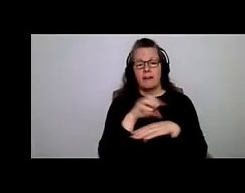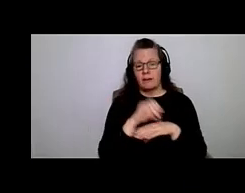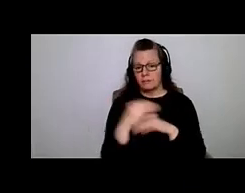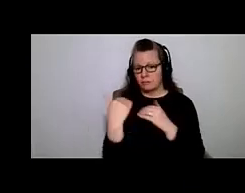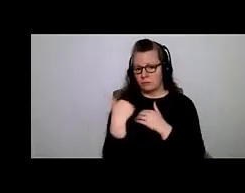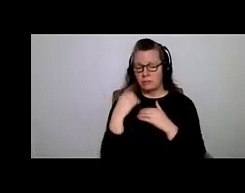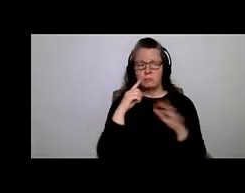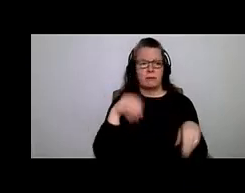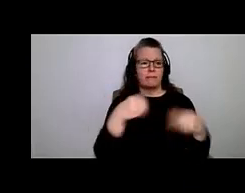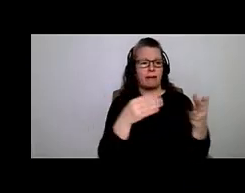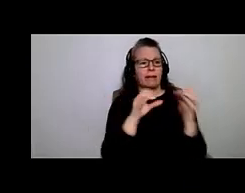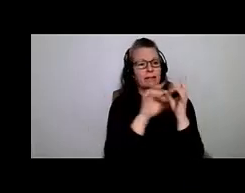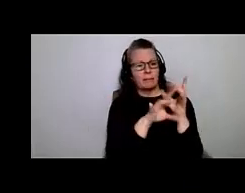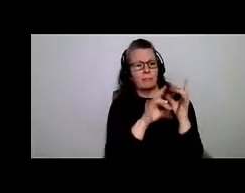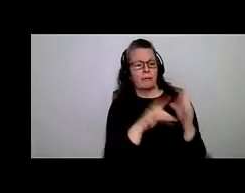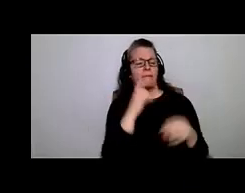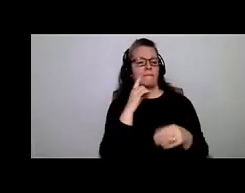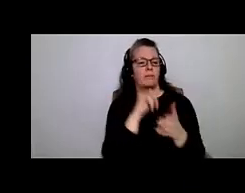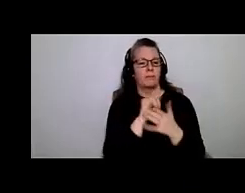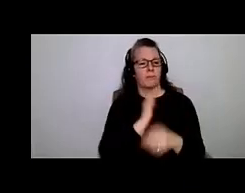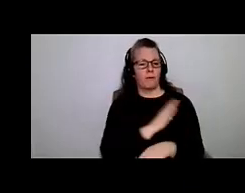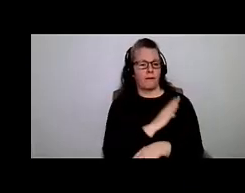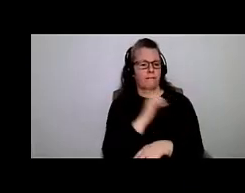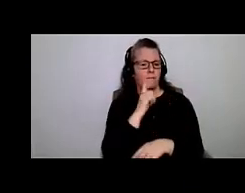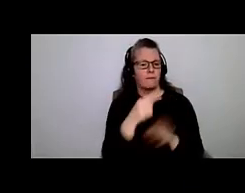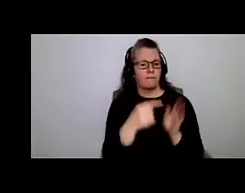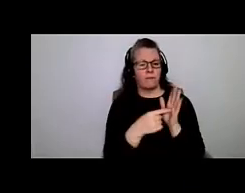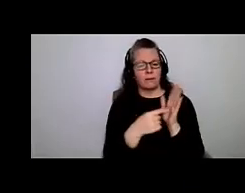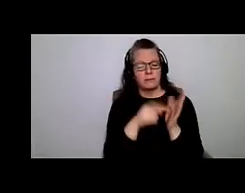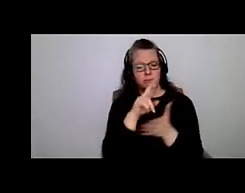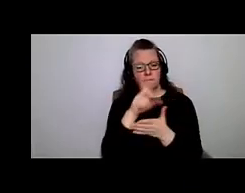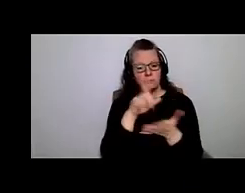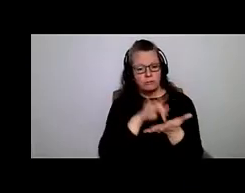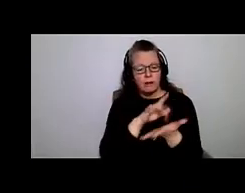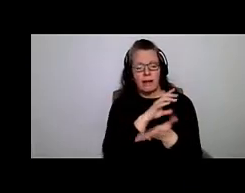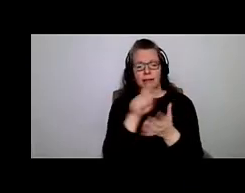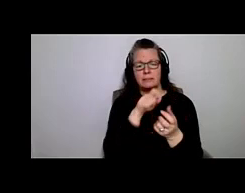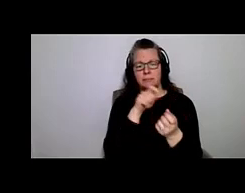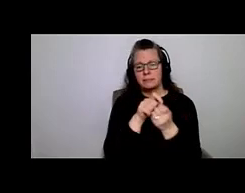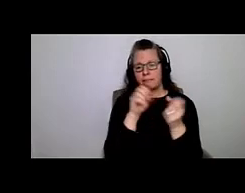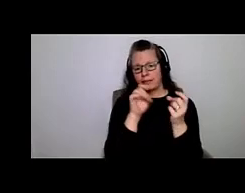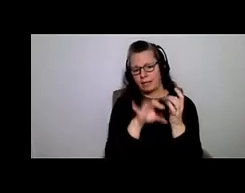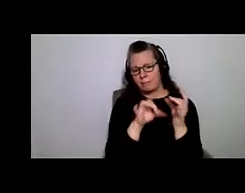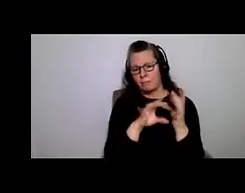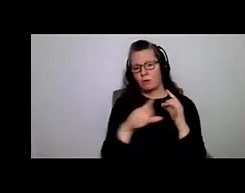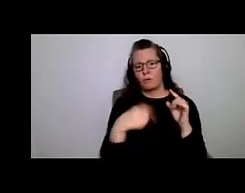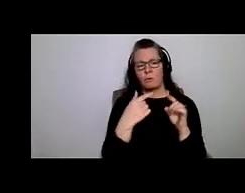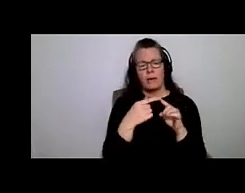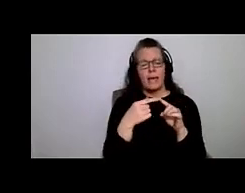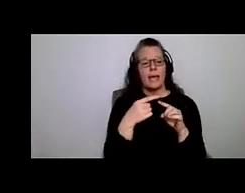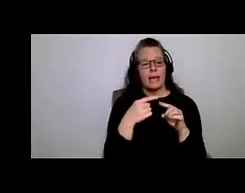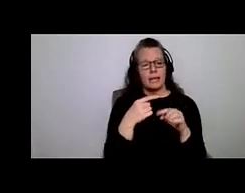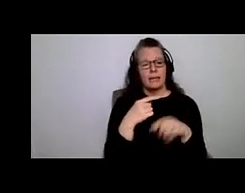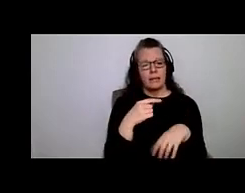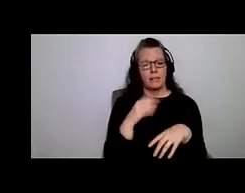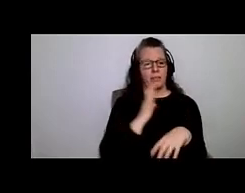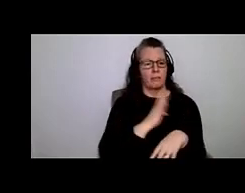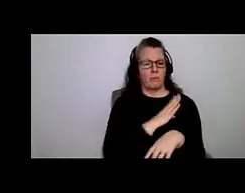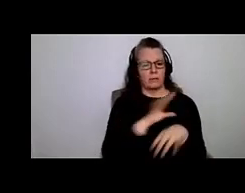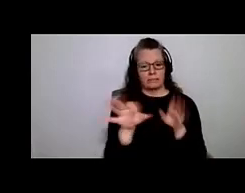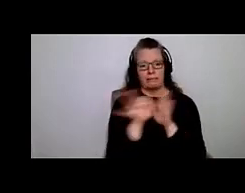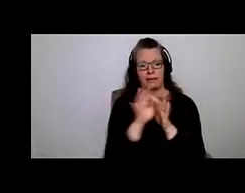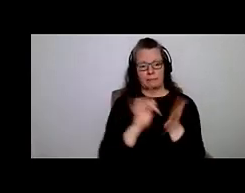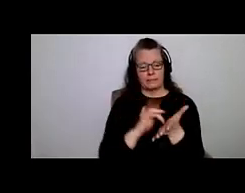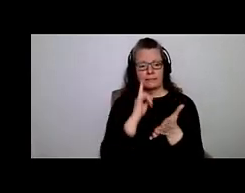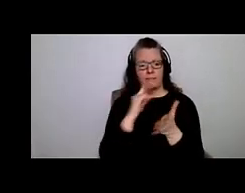the affordability of prescription drugs, as well as specific input when the board is selecting drugs for an affordability review. And